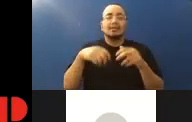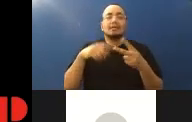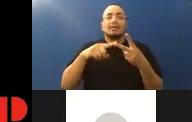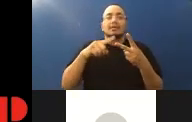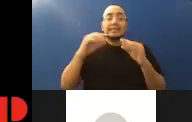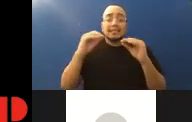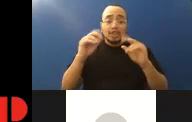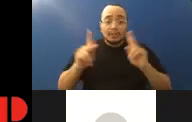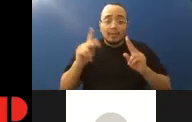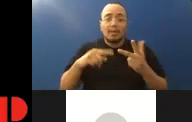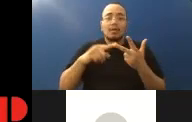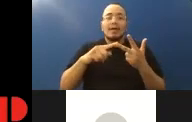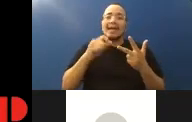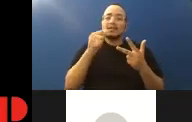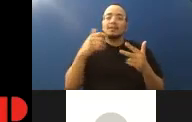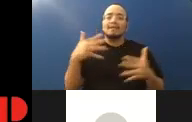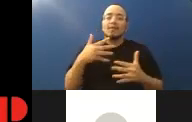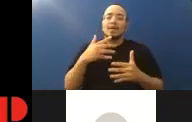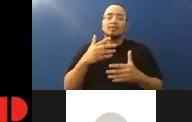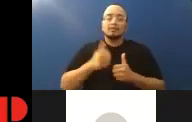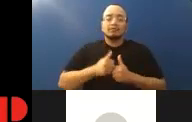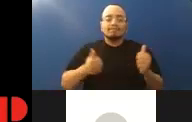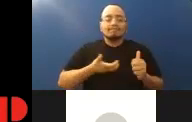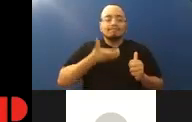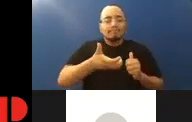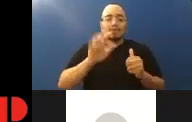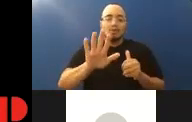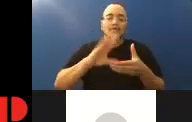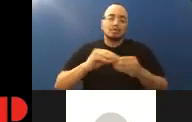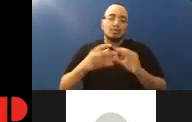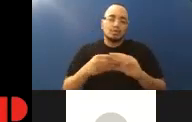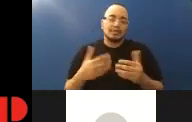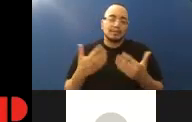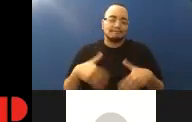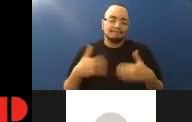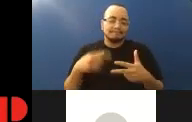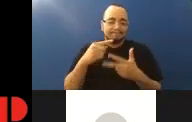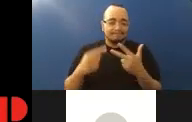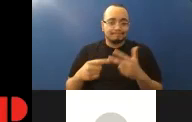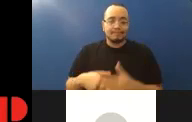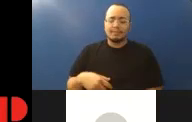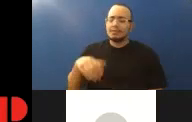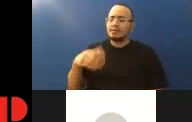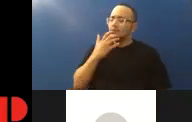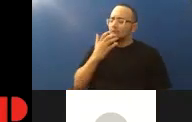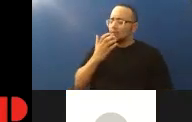Wonderful. Tahita or Devon, any like last 30 second words of wisdom for the